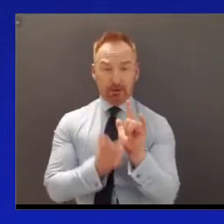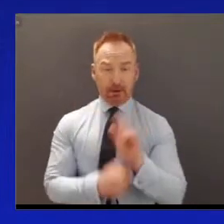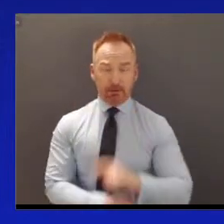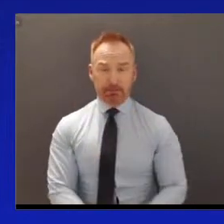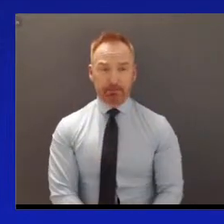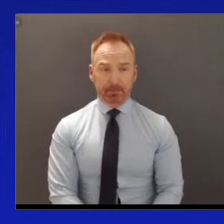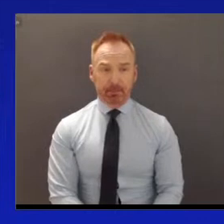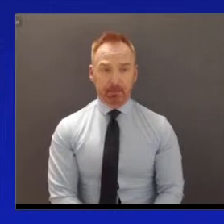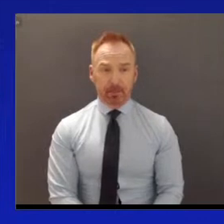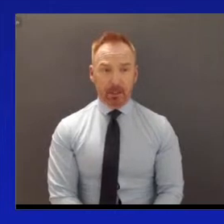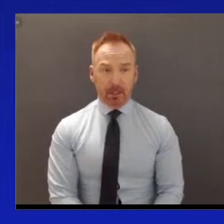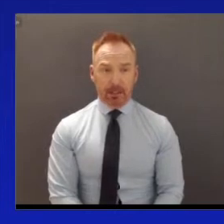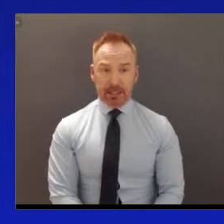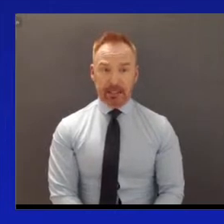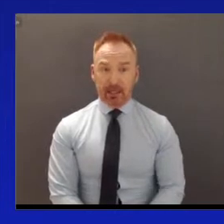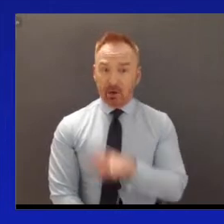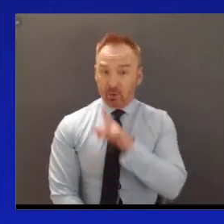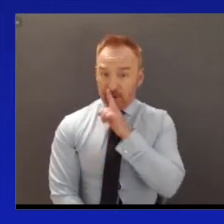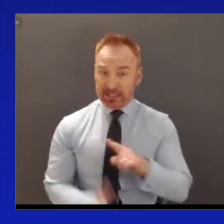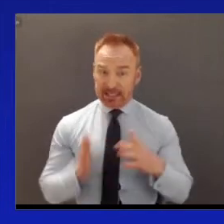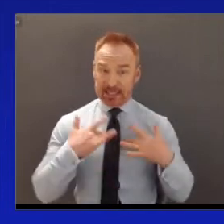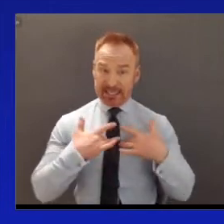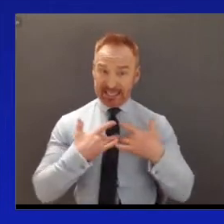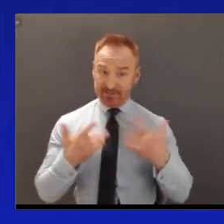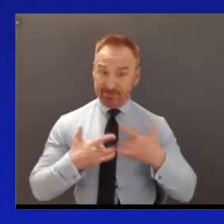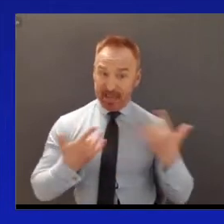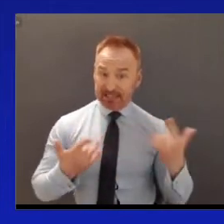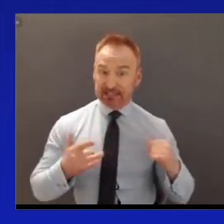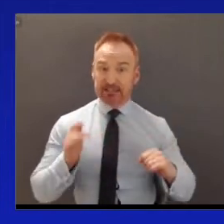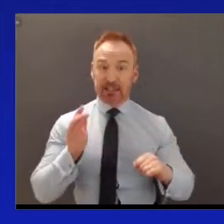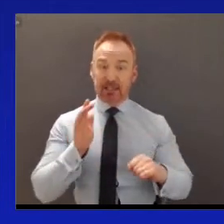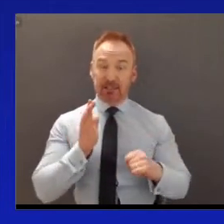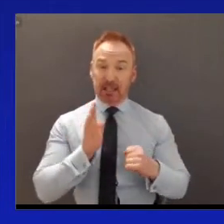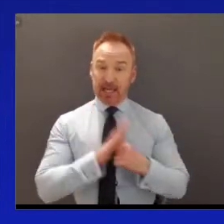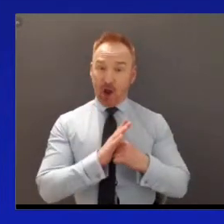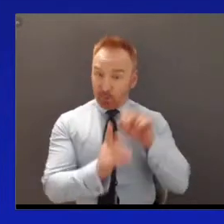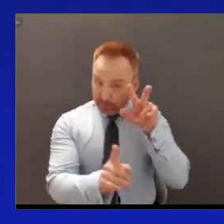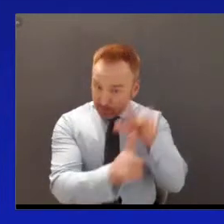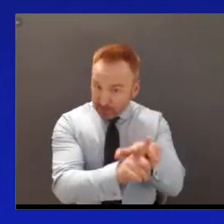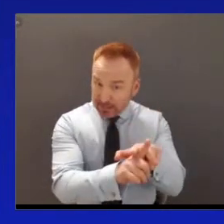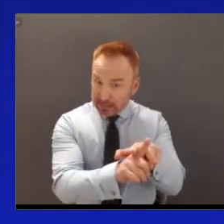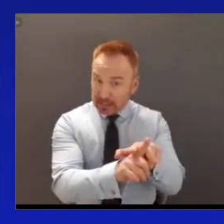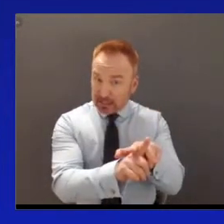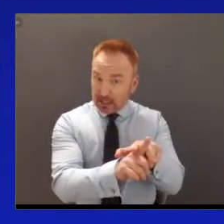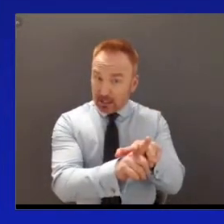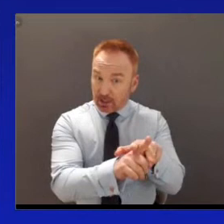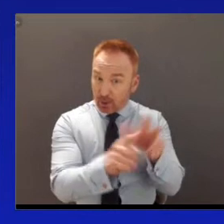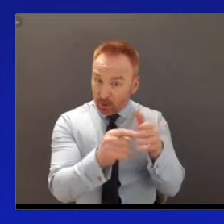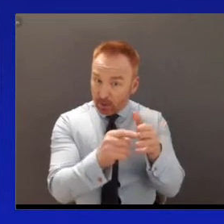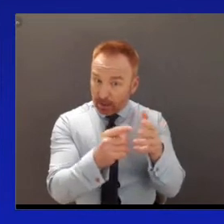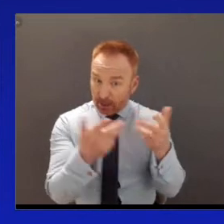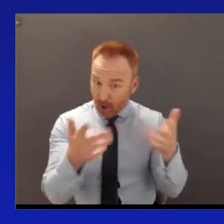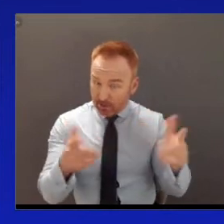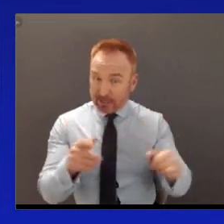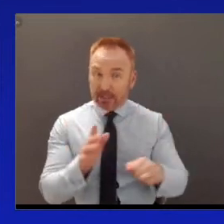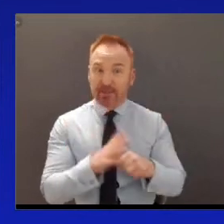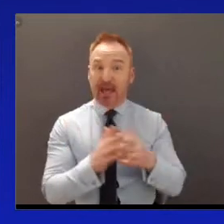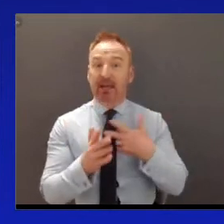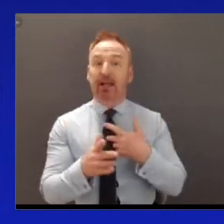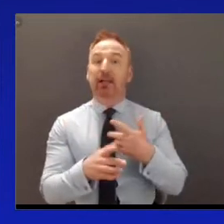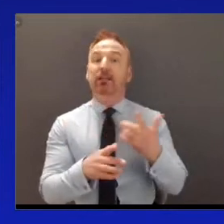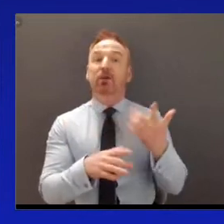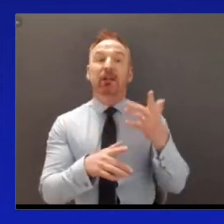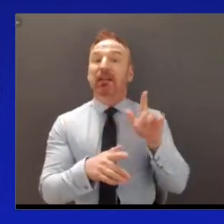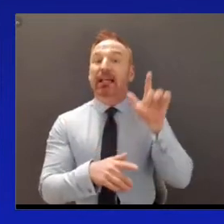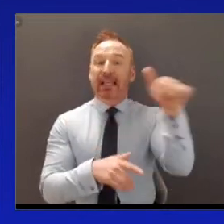that instead, is are we actually booking events for things that we in turn will have to cancel later on? I prefer just to be honest with